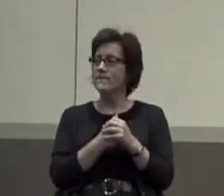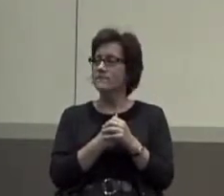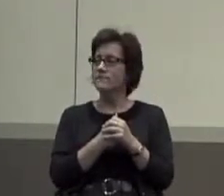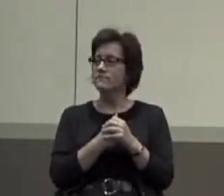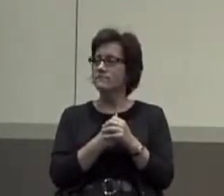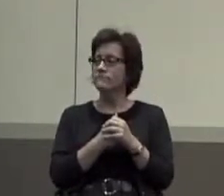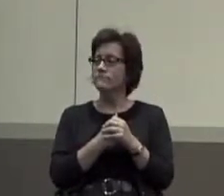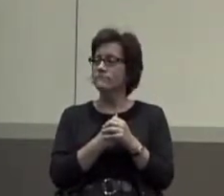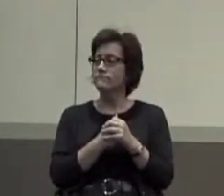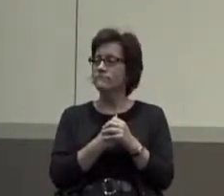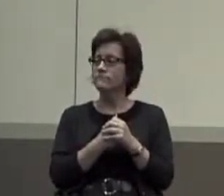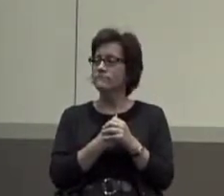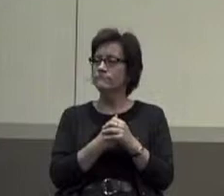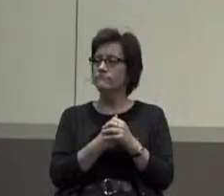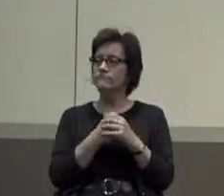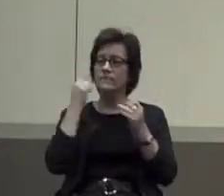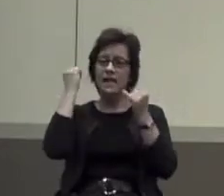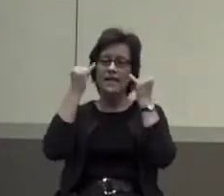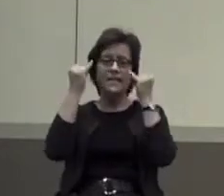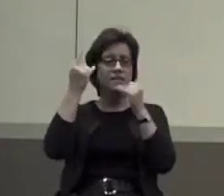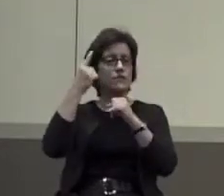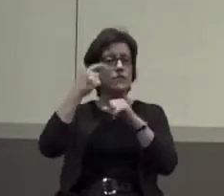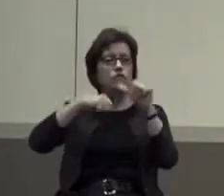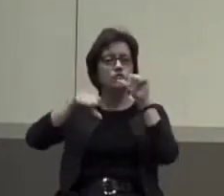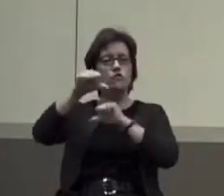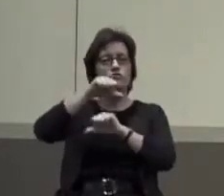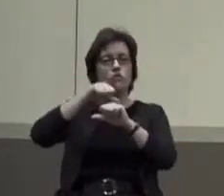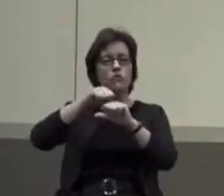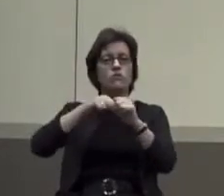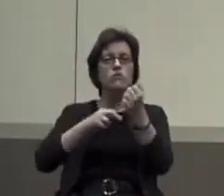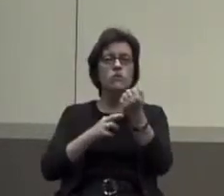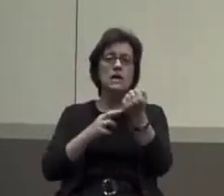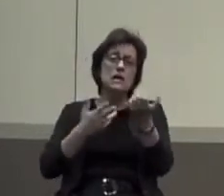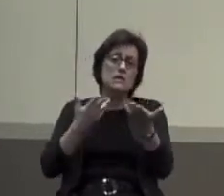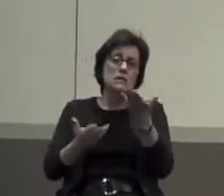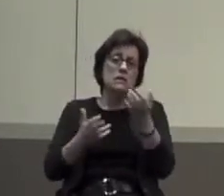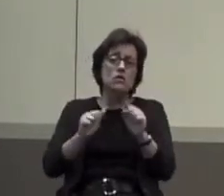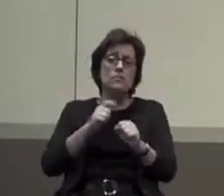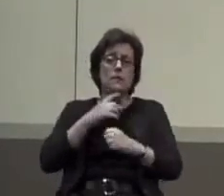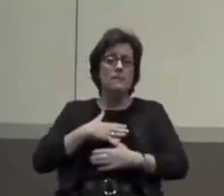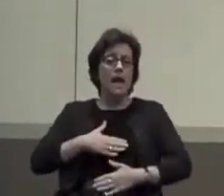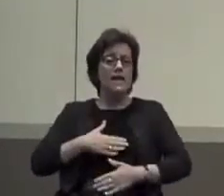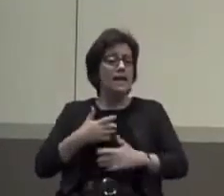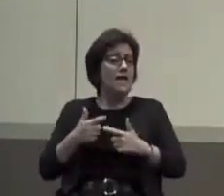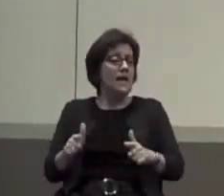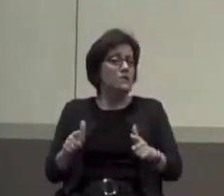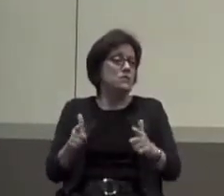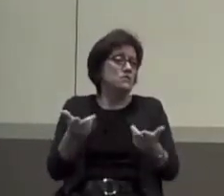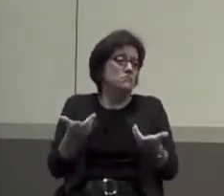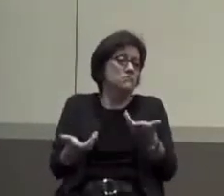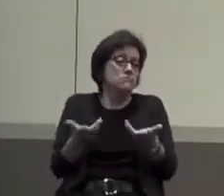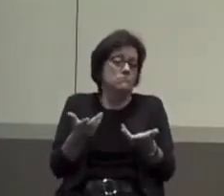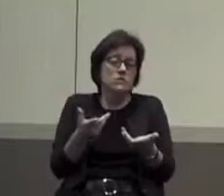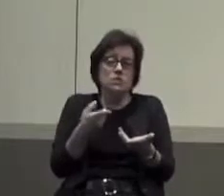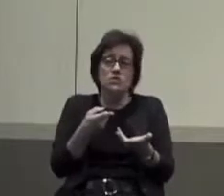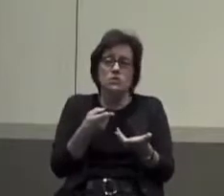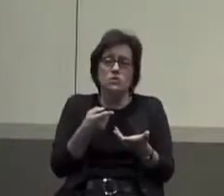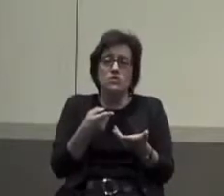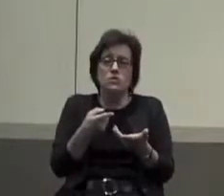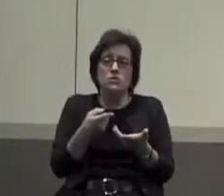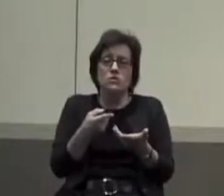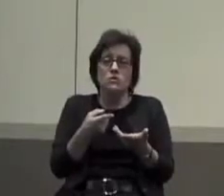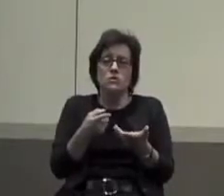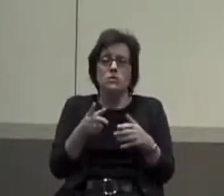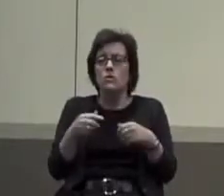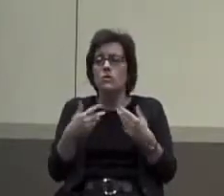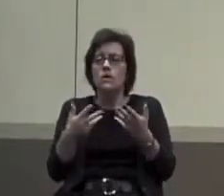Some ideas for social reinforcers could be body language. It could be, that you're exuding some sort of positive